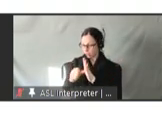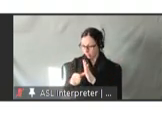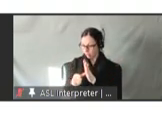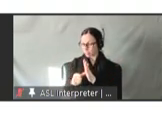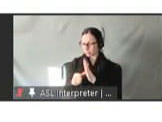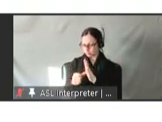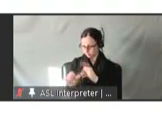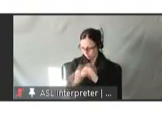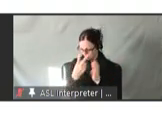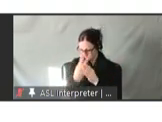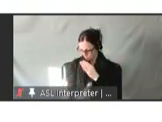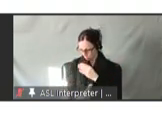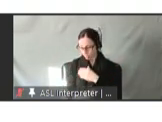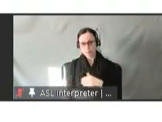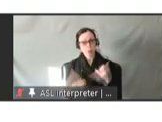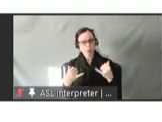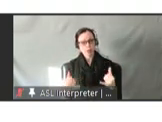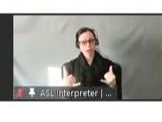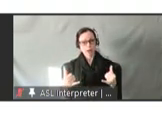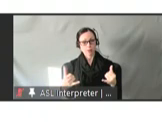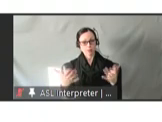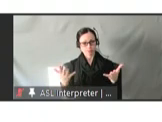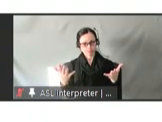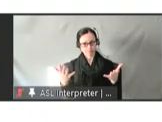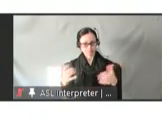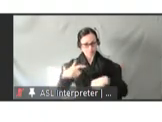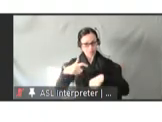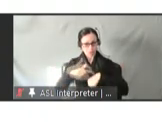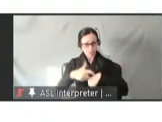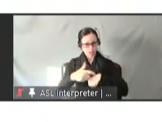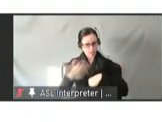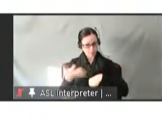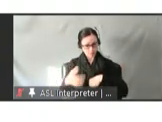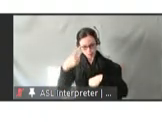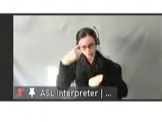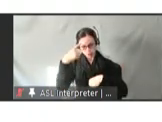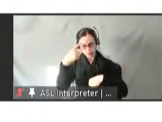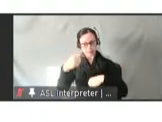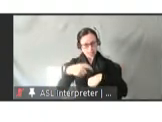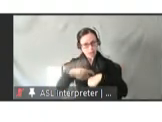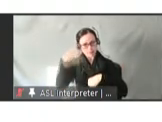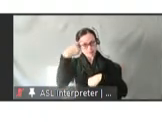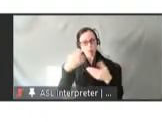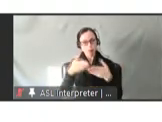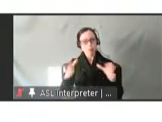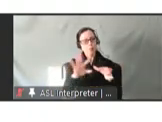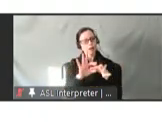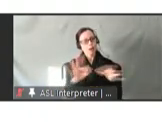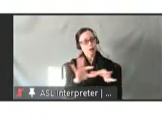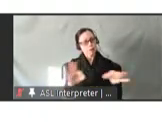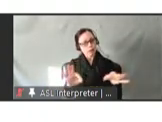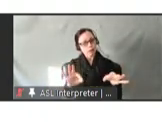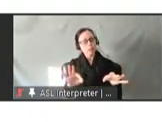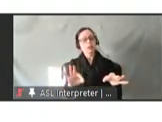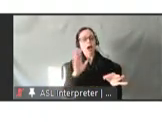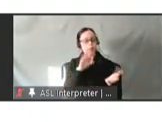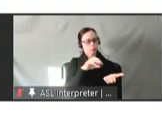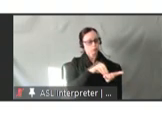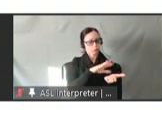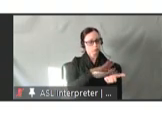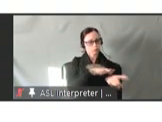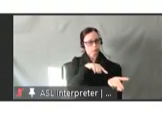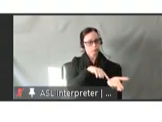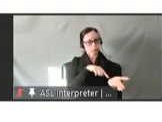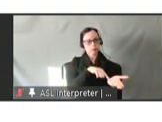today. We've now reached our time for our public comment today. I will note that there was one written